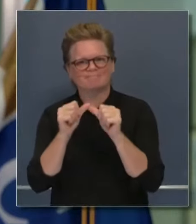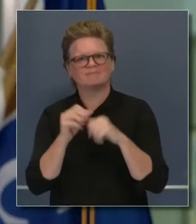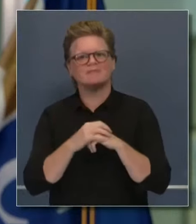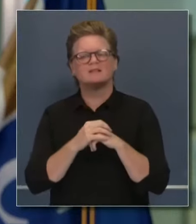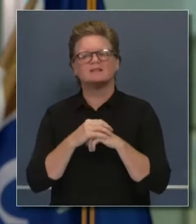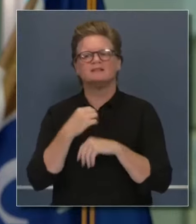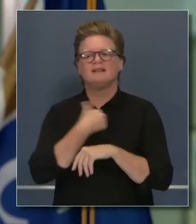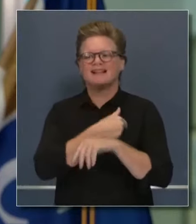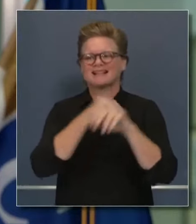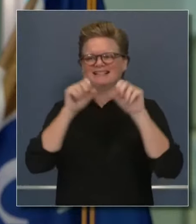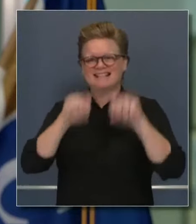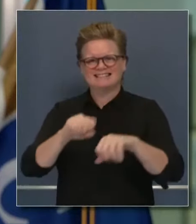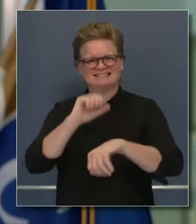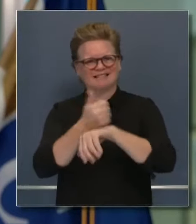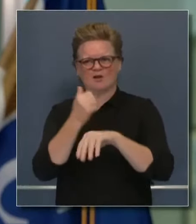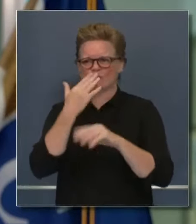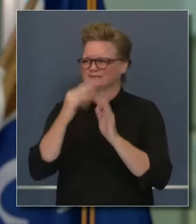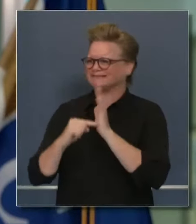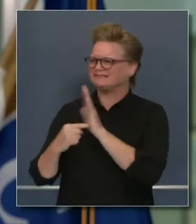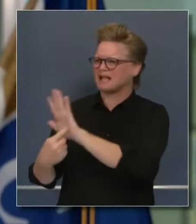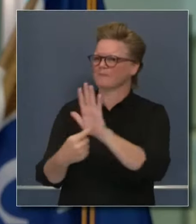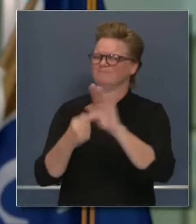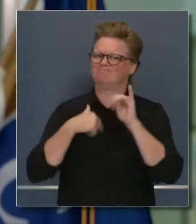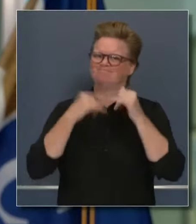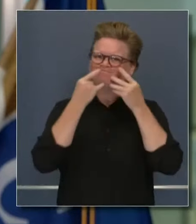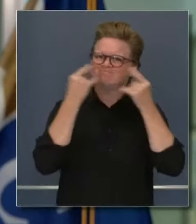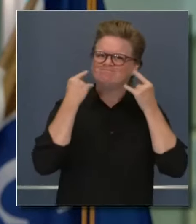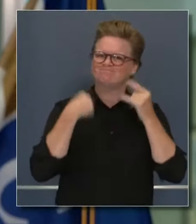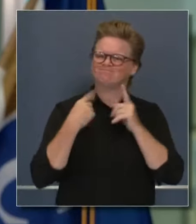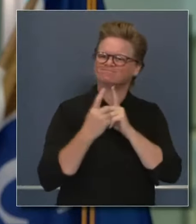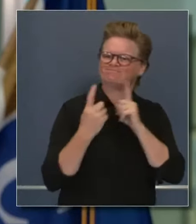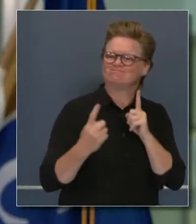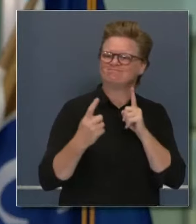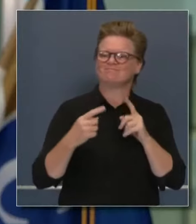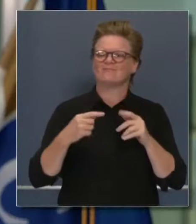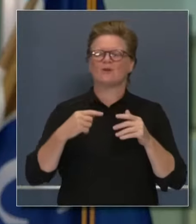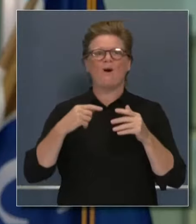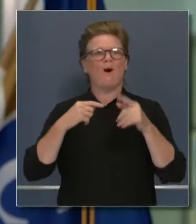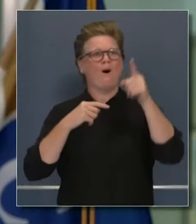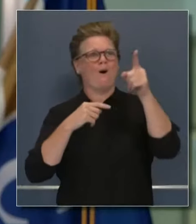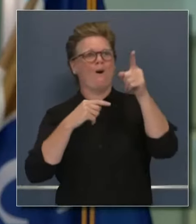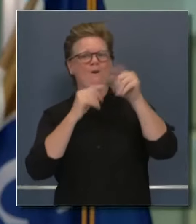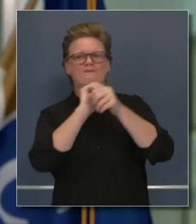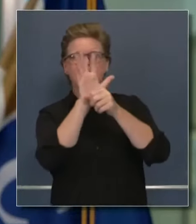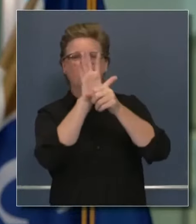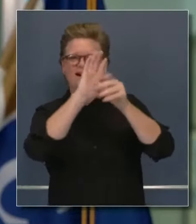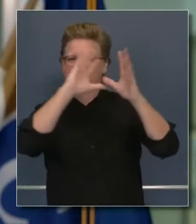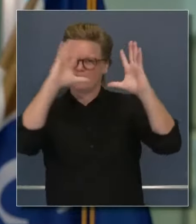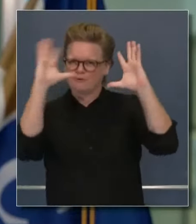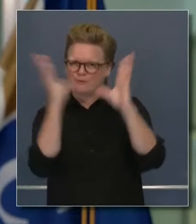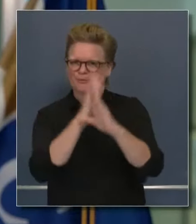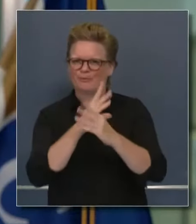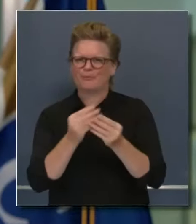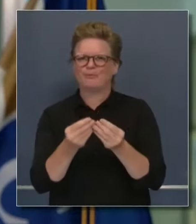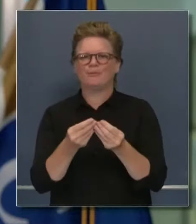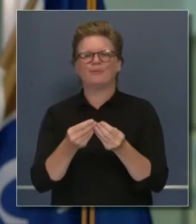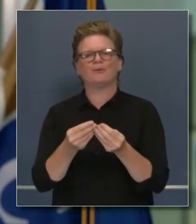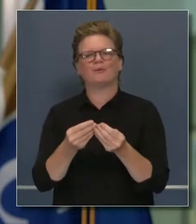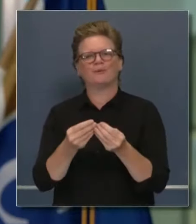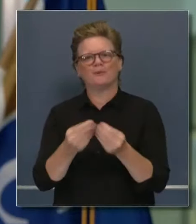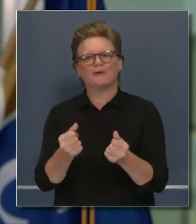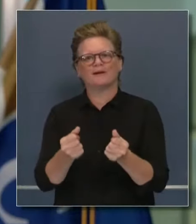by example and do what we can to extinguish the transmission and the spread of COVID-19. So let me just thank all of